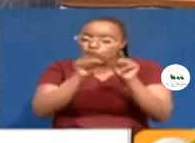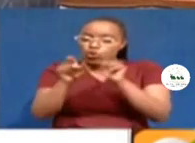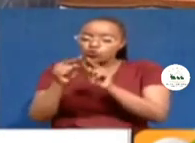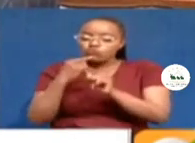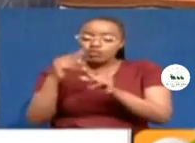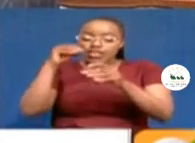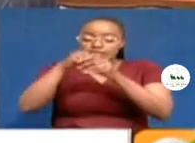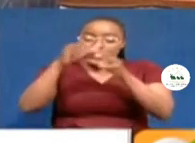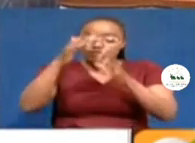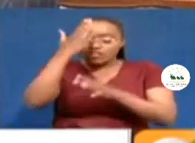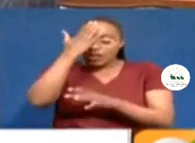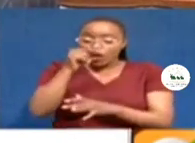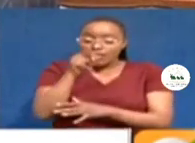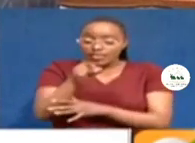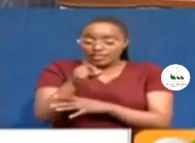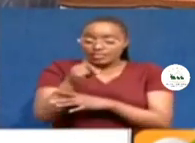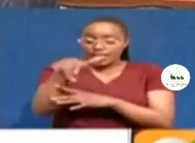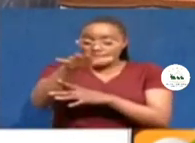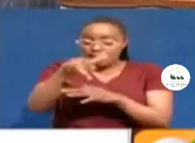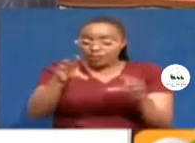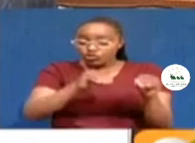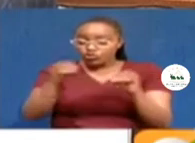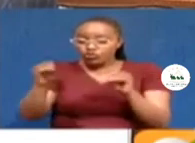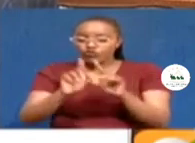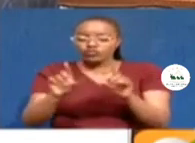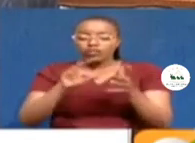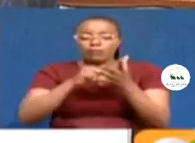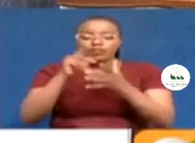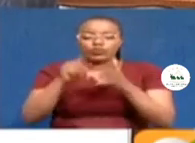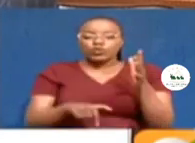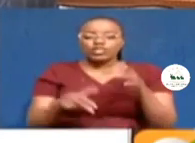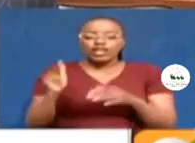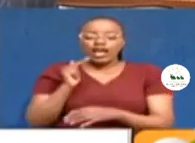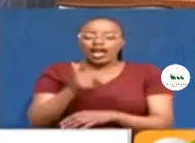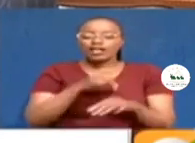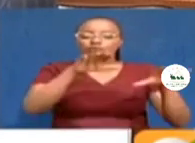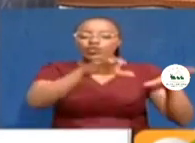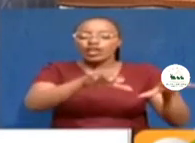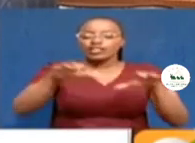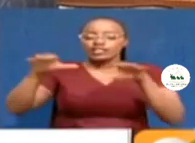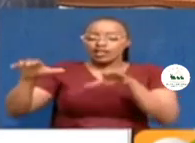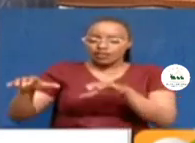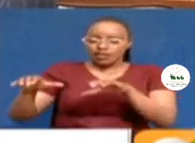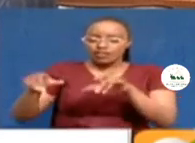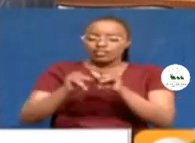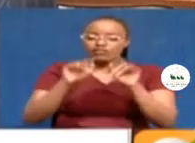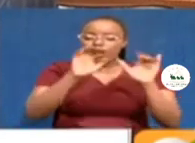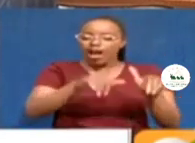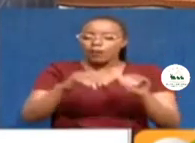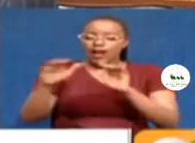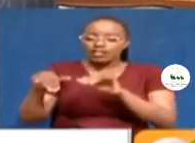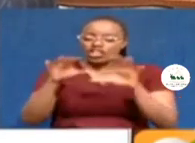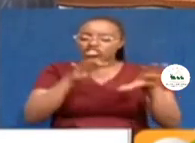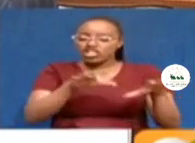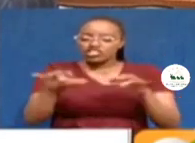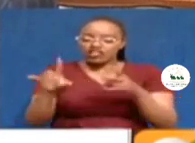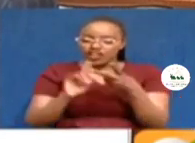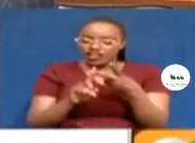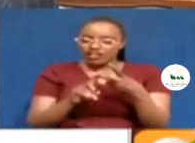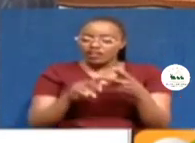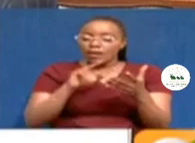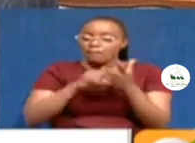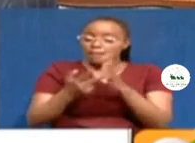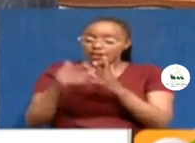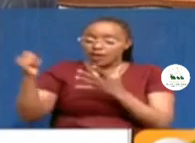an investor that this is not the place to go, which means that we are suffering, our agriculture is suffering, which means that